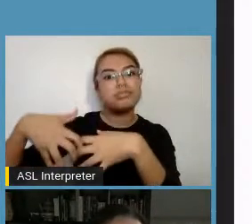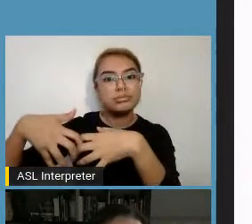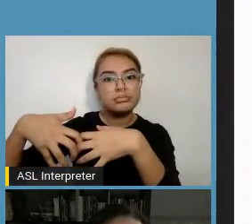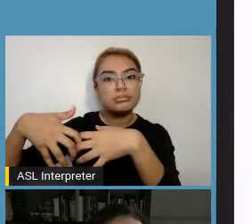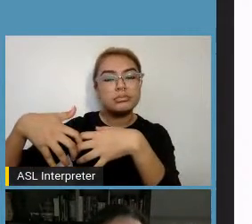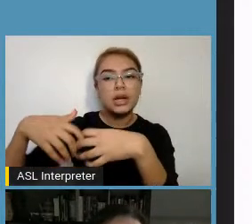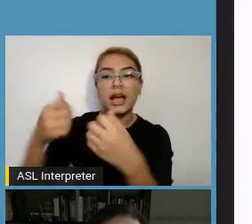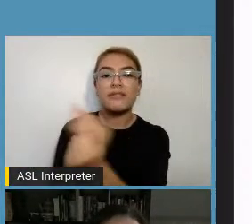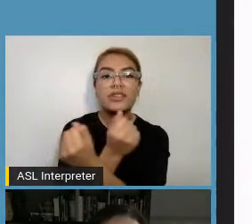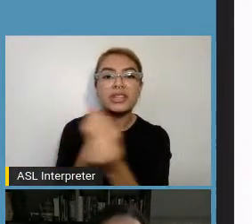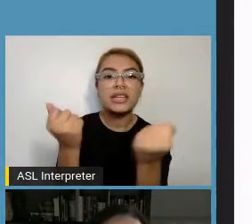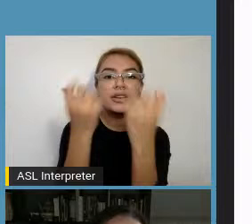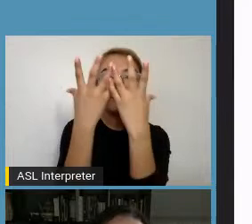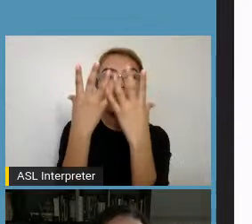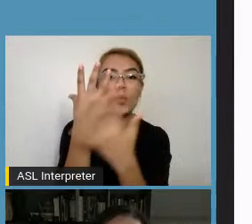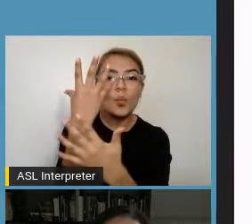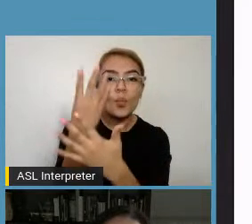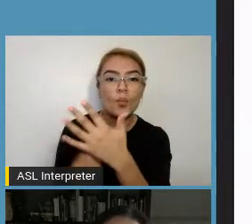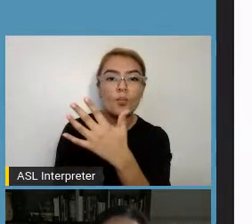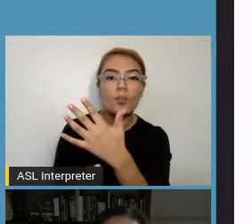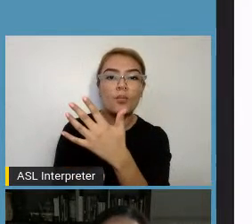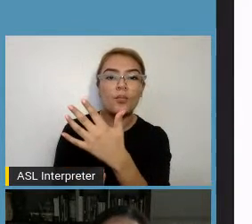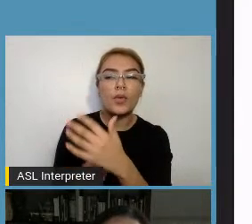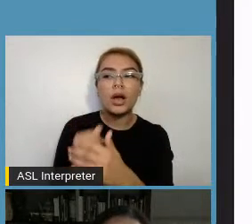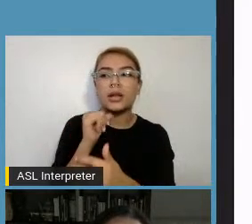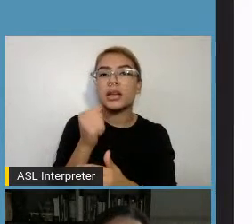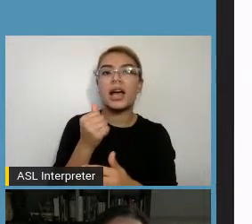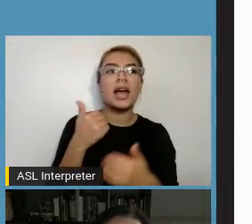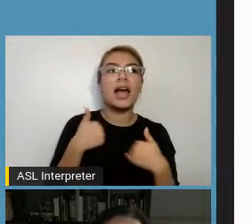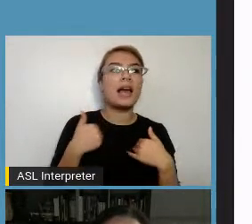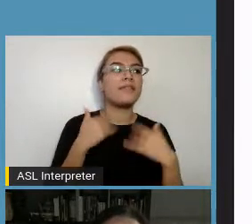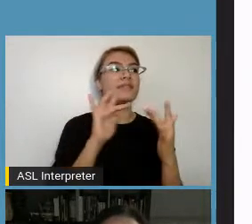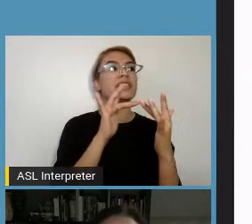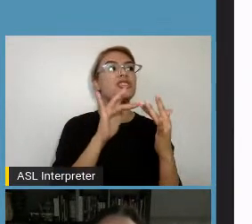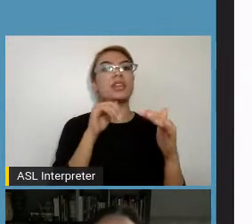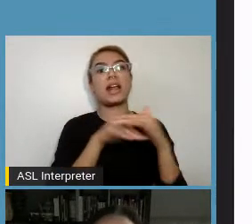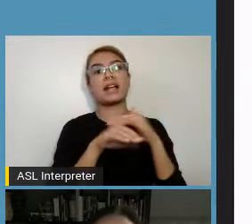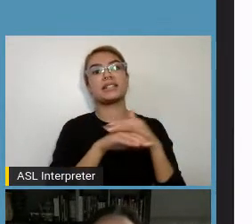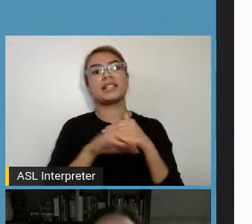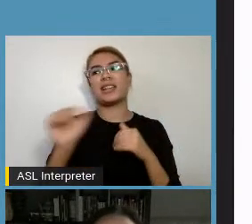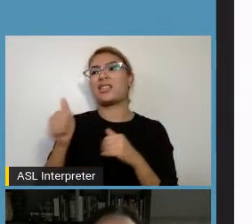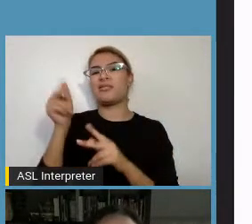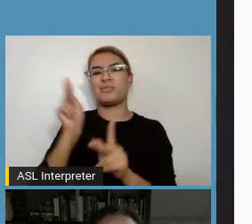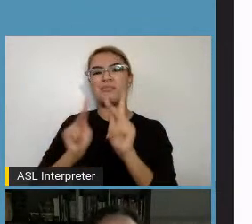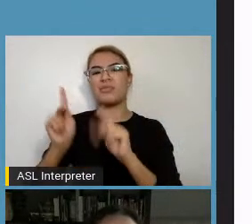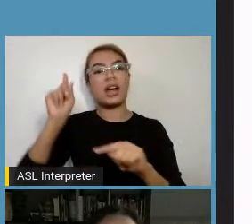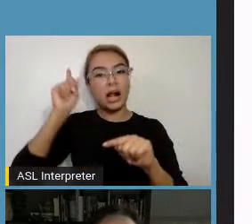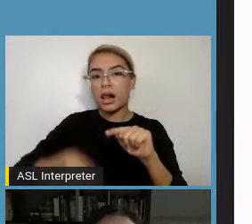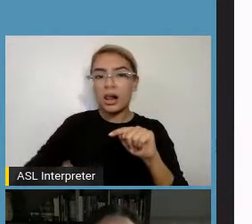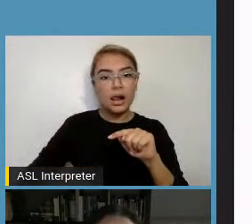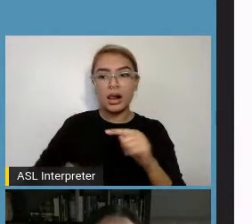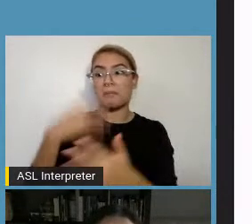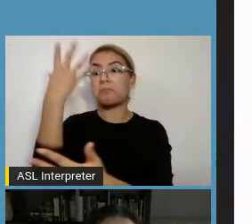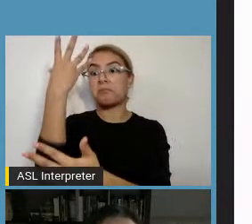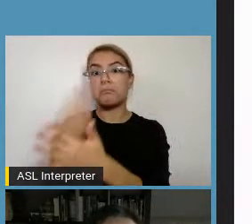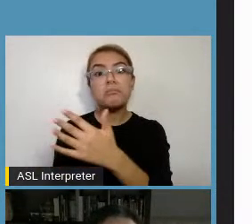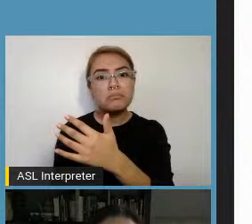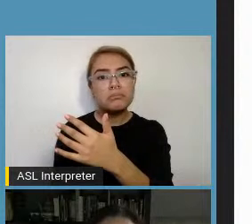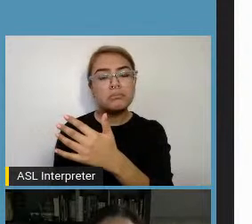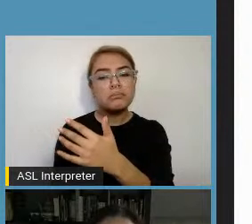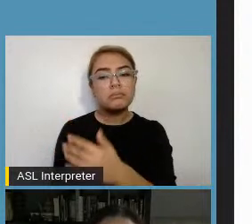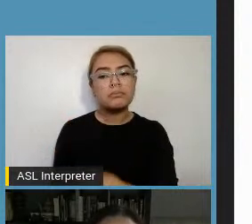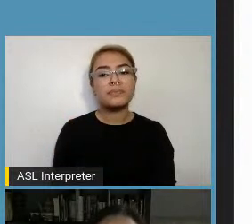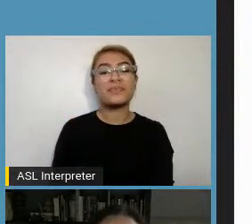everything was gone. It wasn't cloud-based or accessible by other people. And then so many records were just